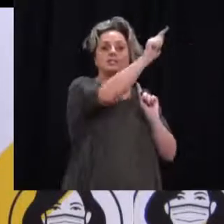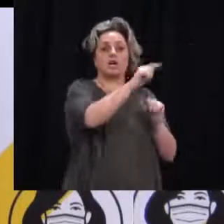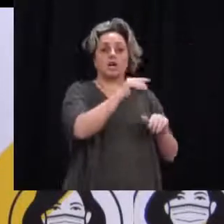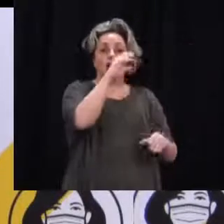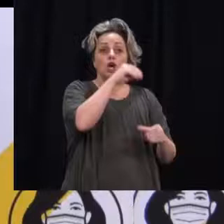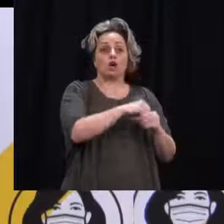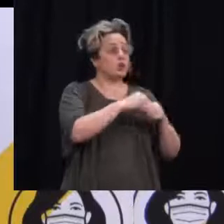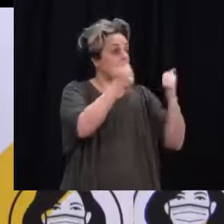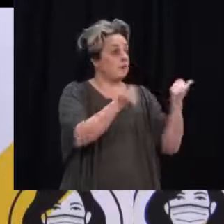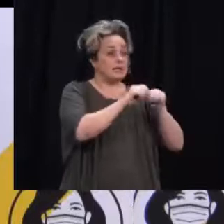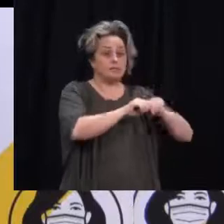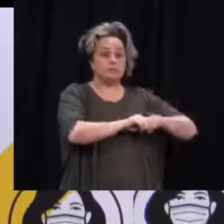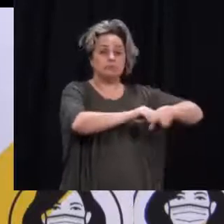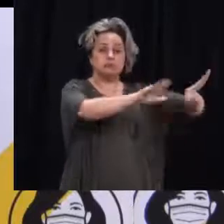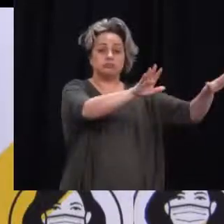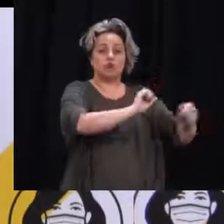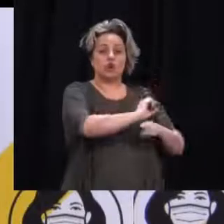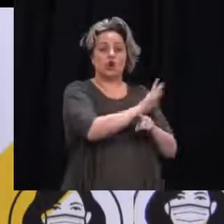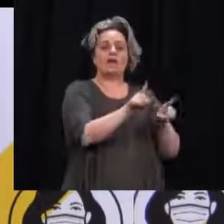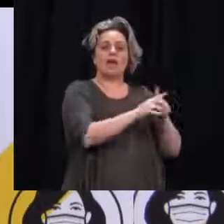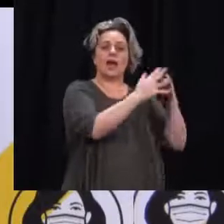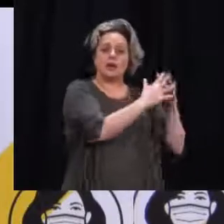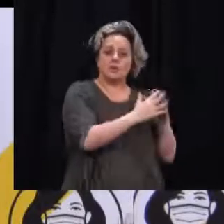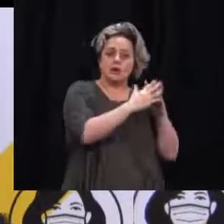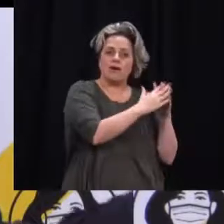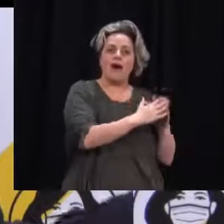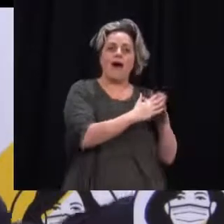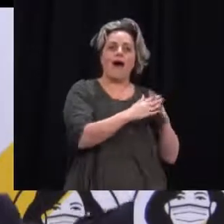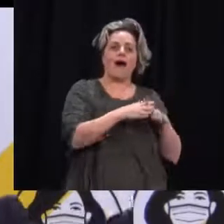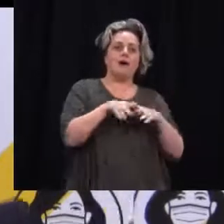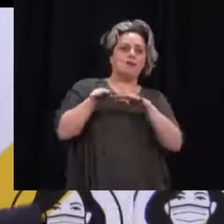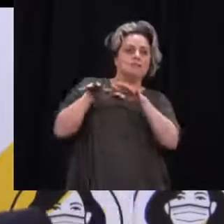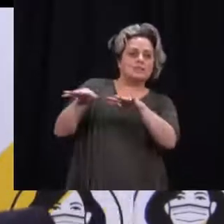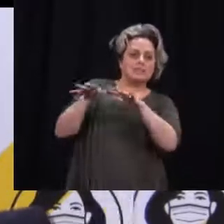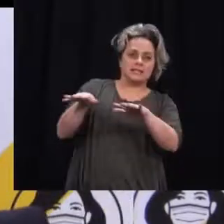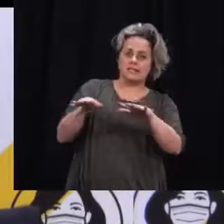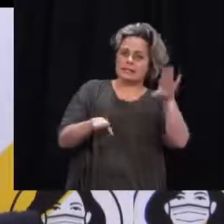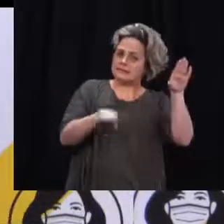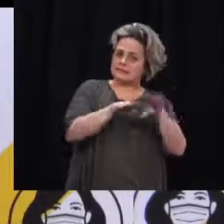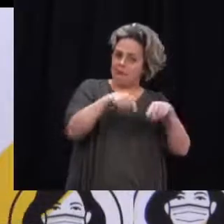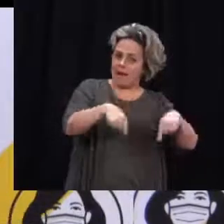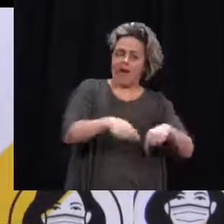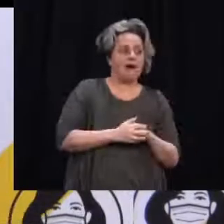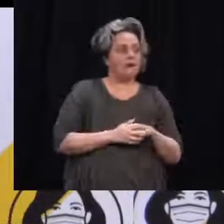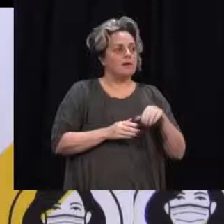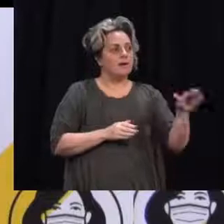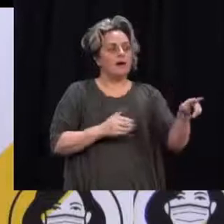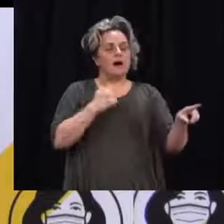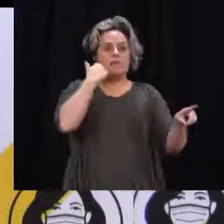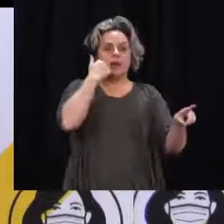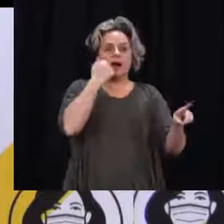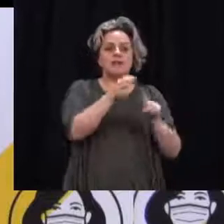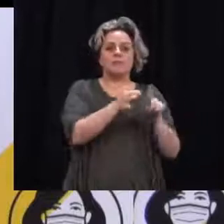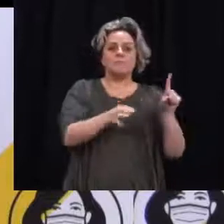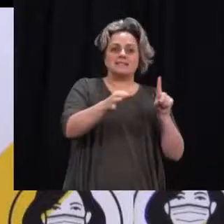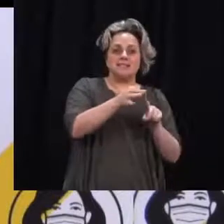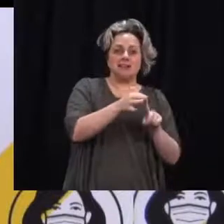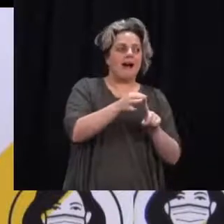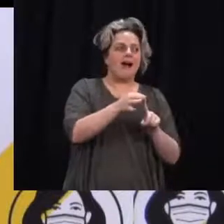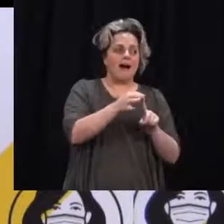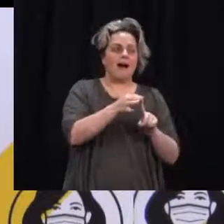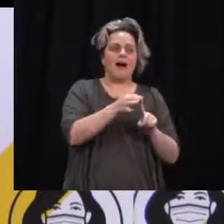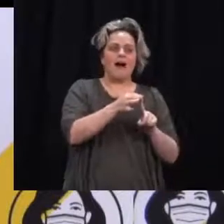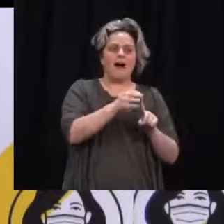rates of infection in their community, like the USA and UK. I'll just come to Māori TV and then down Dr. Bloomfield, Māori and Pacific health experts have come out